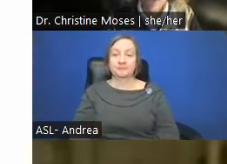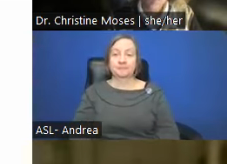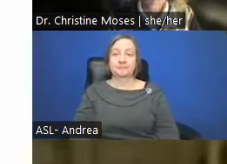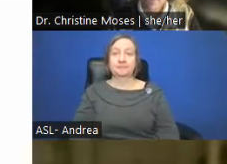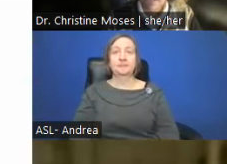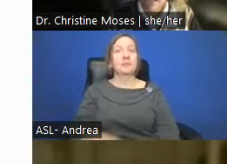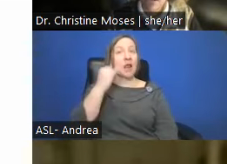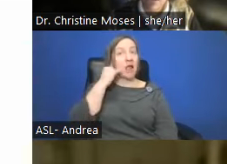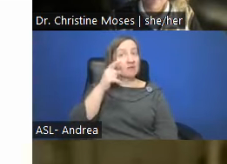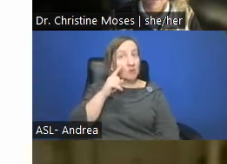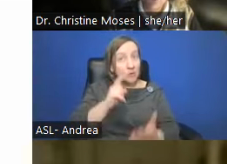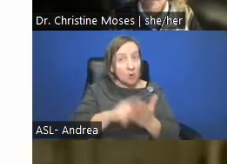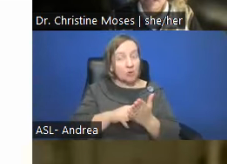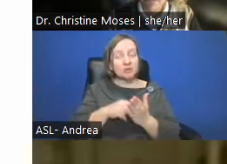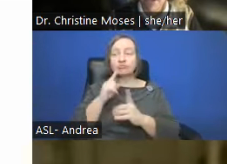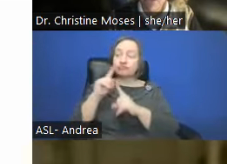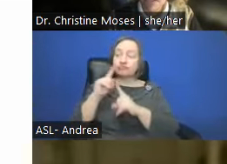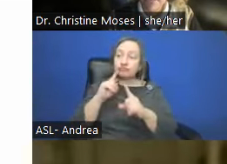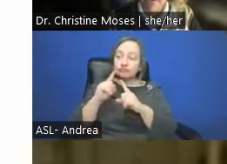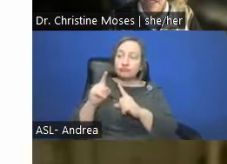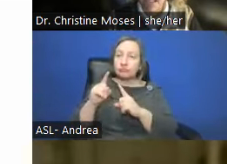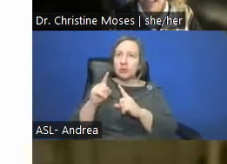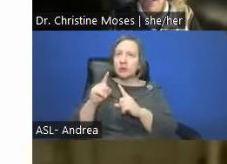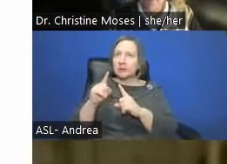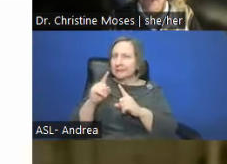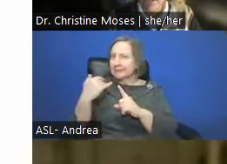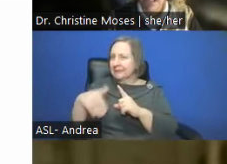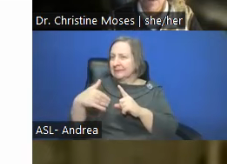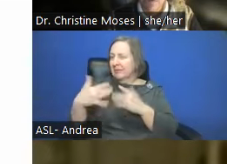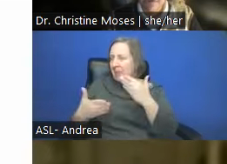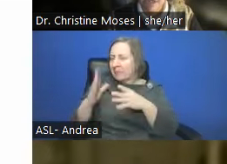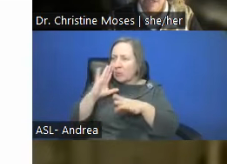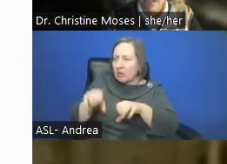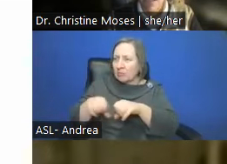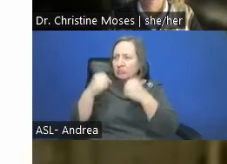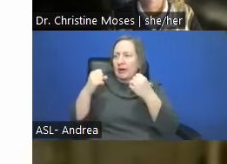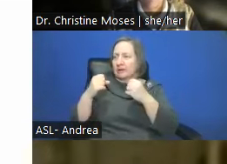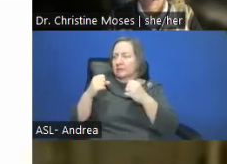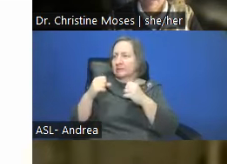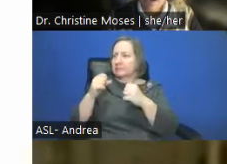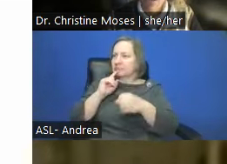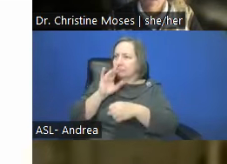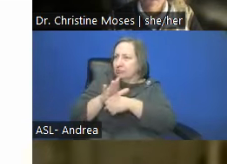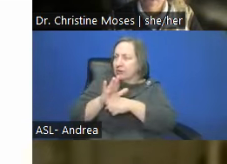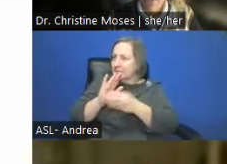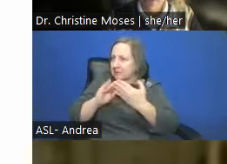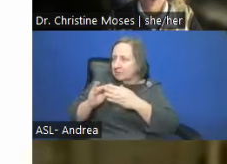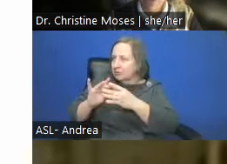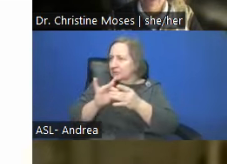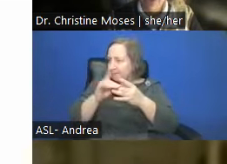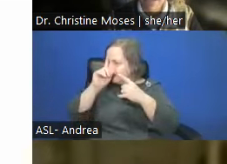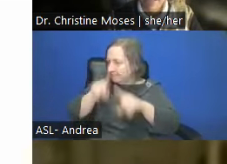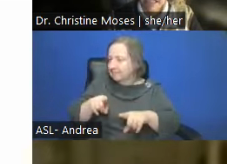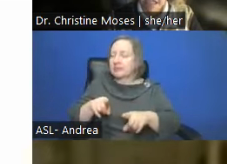If you notice that a conversation is coming close to violating a community agreement, please call your fellow